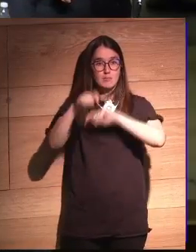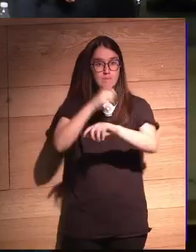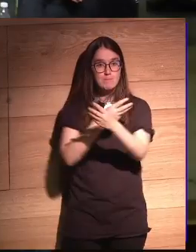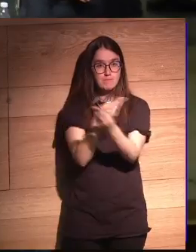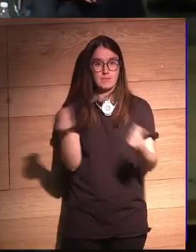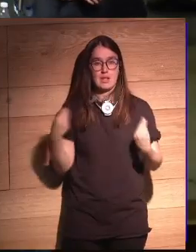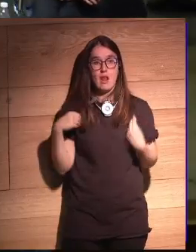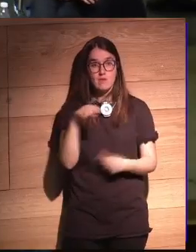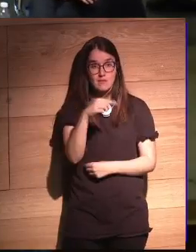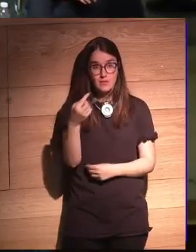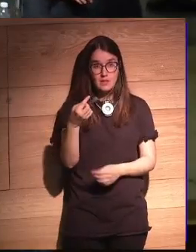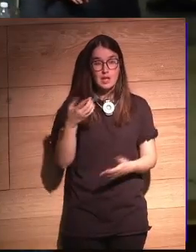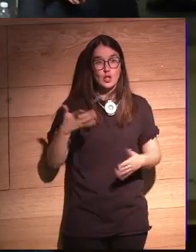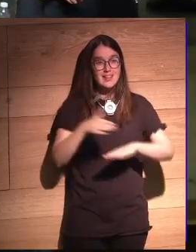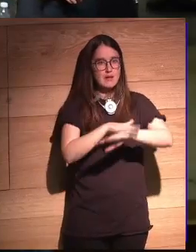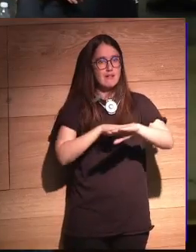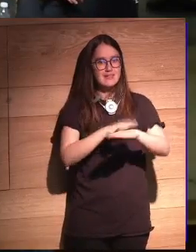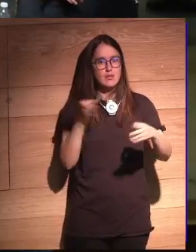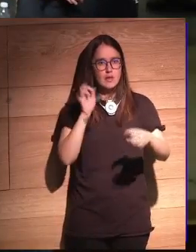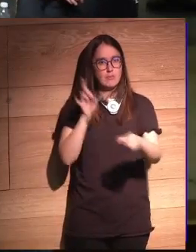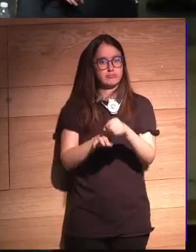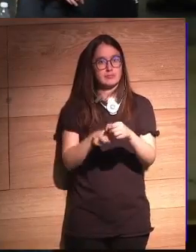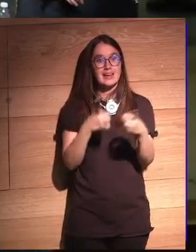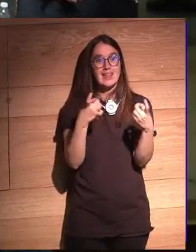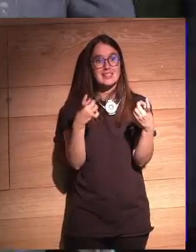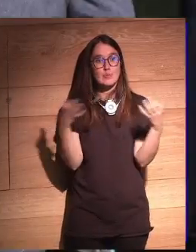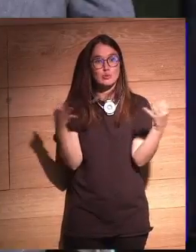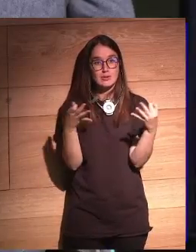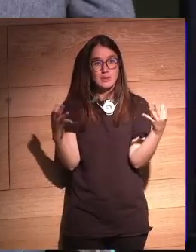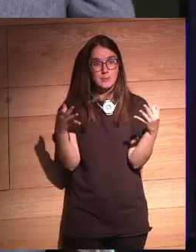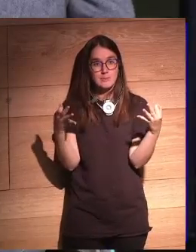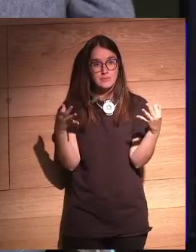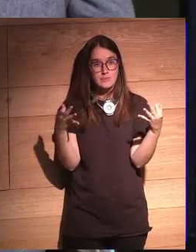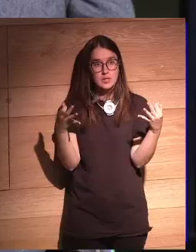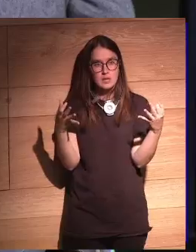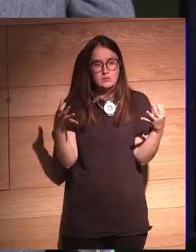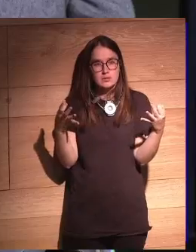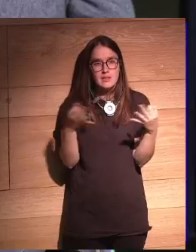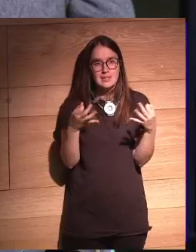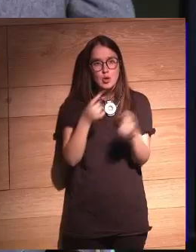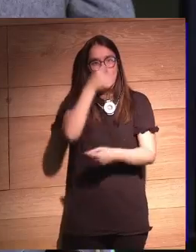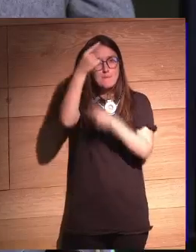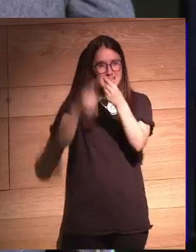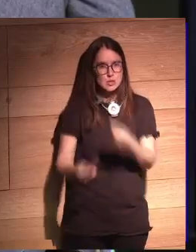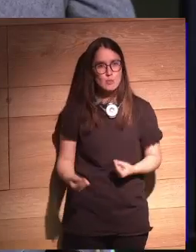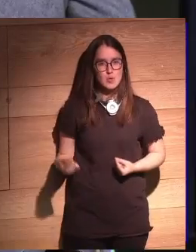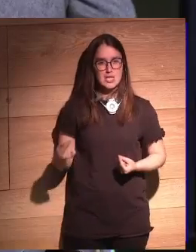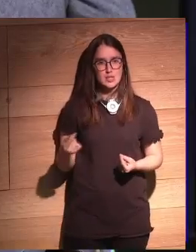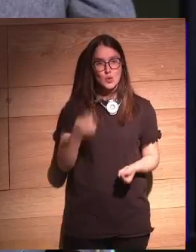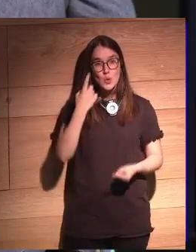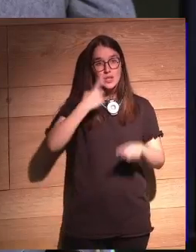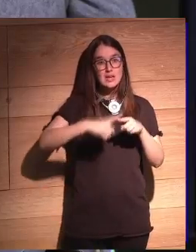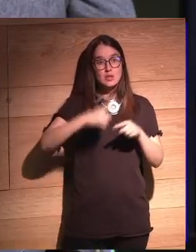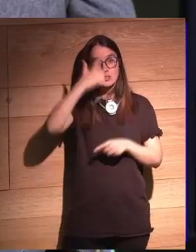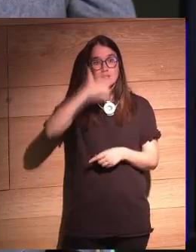any other agent to mediate and help in the decommodization of the housing. And the state needs to be there,